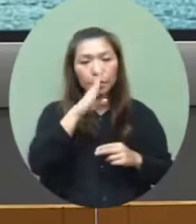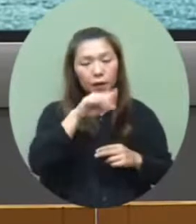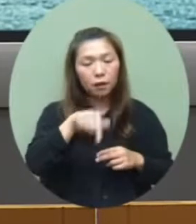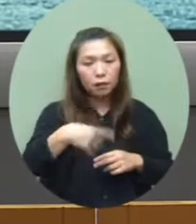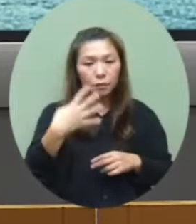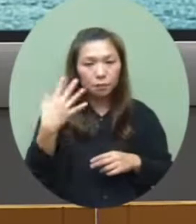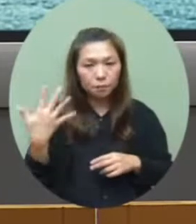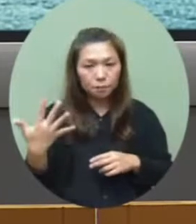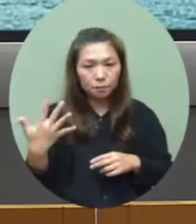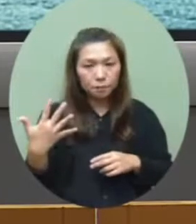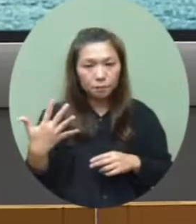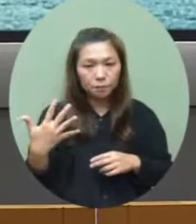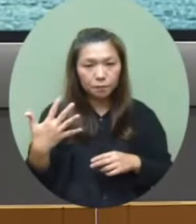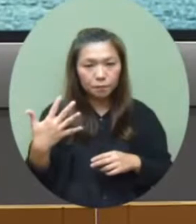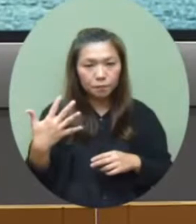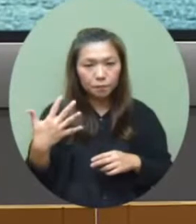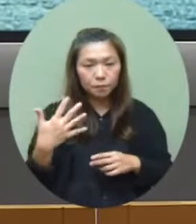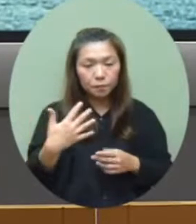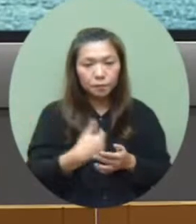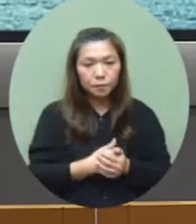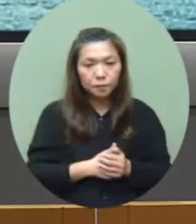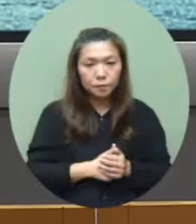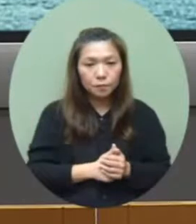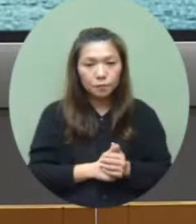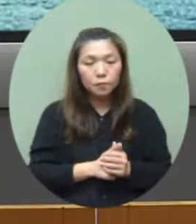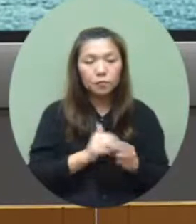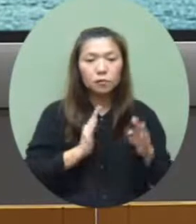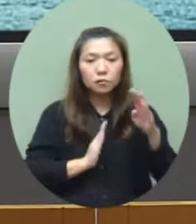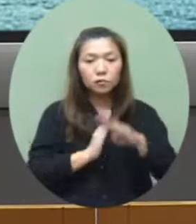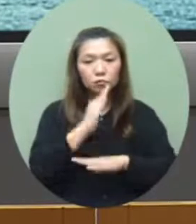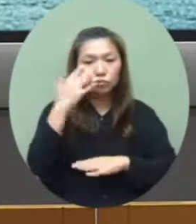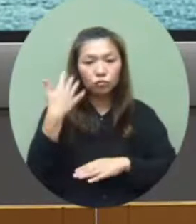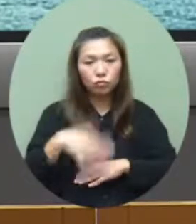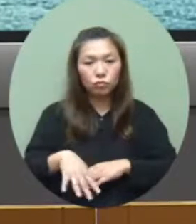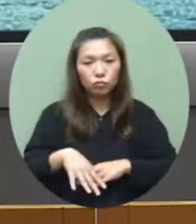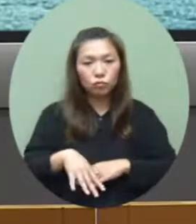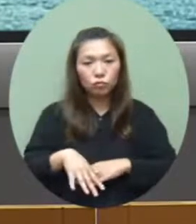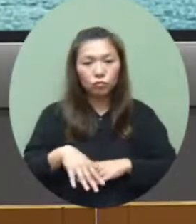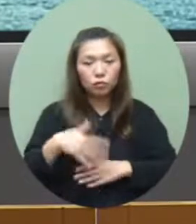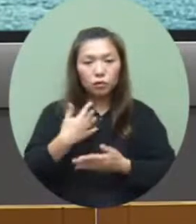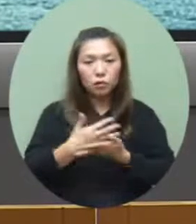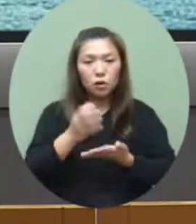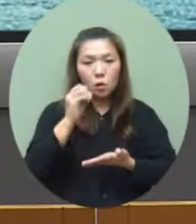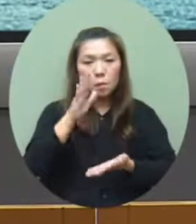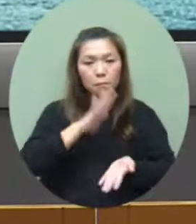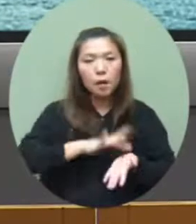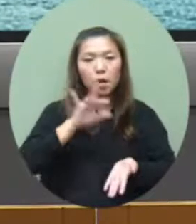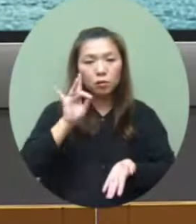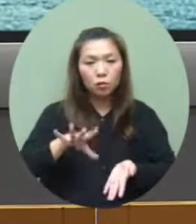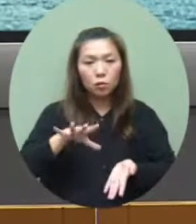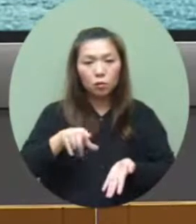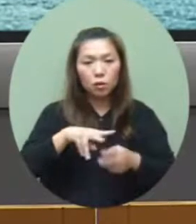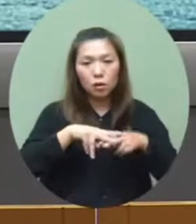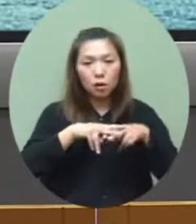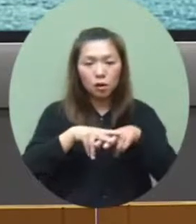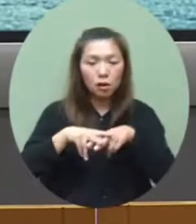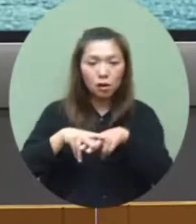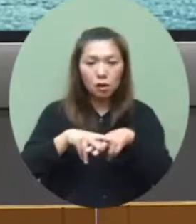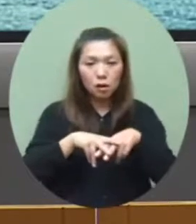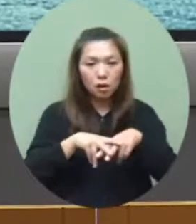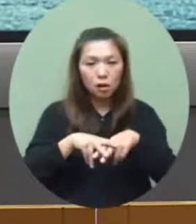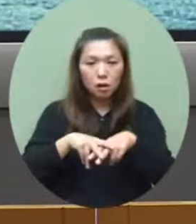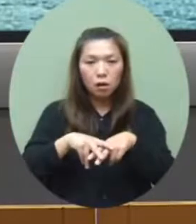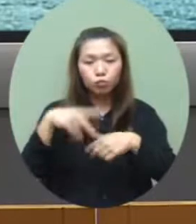over other subvariant Omicron in many places. So we have